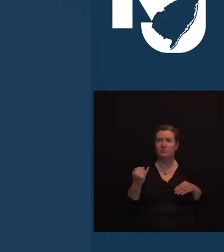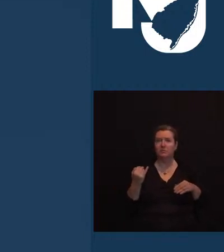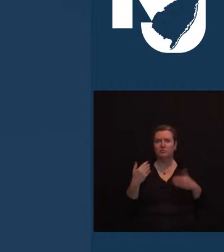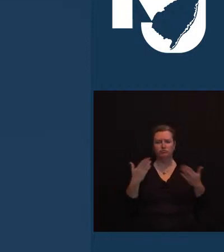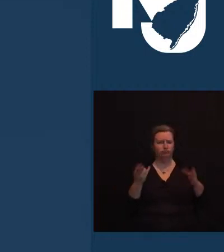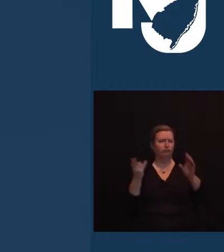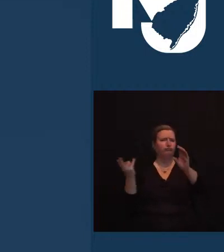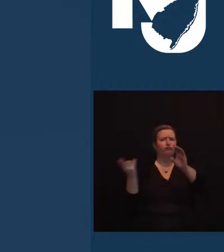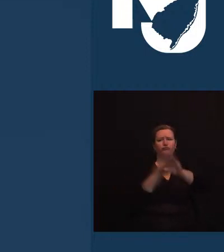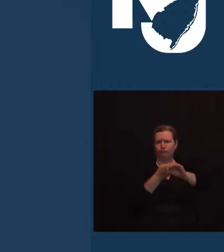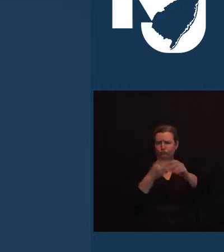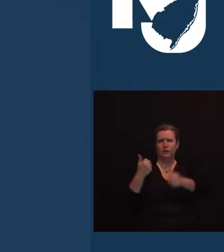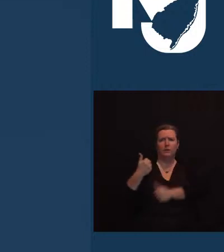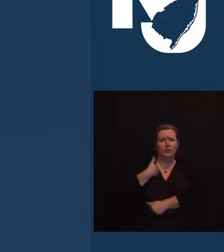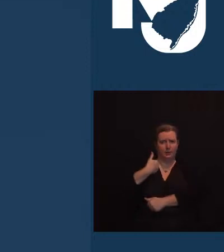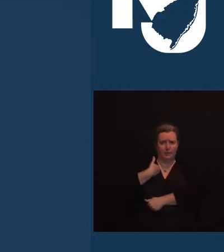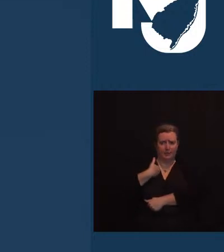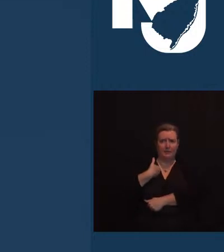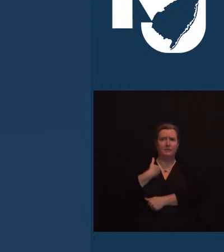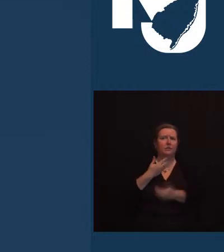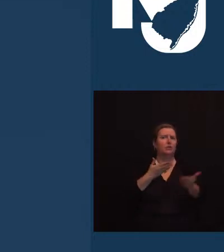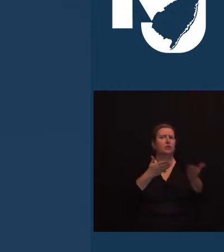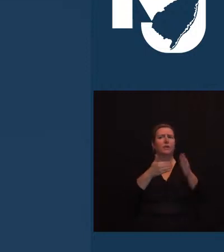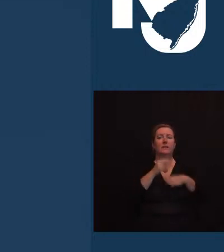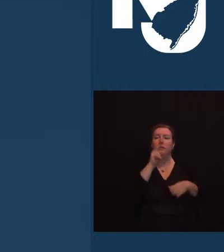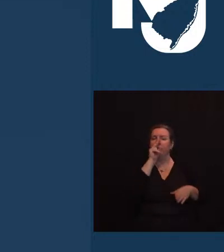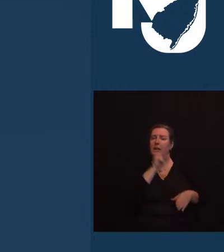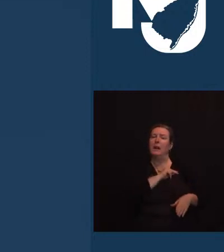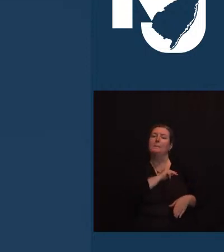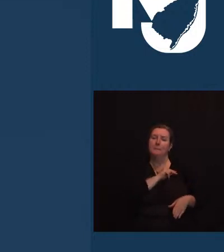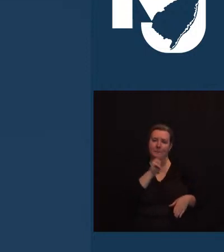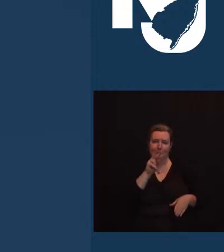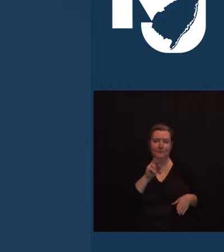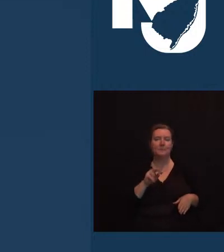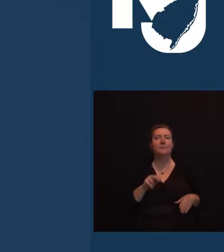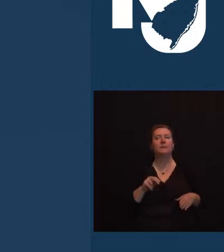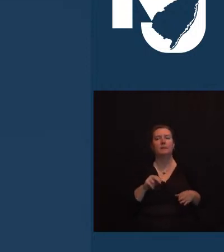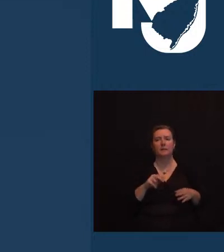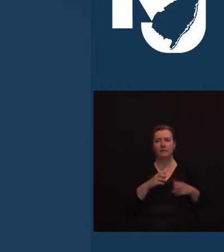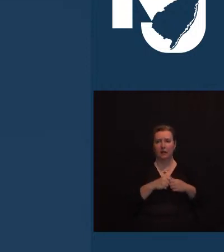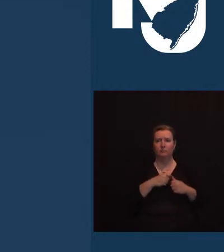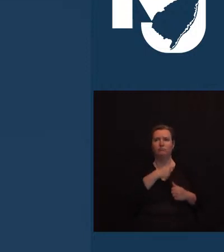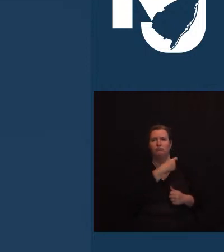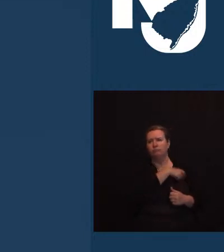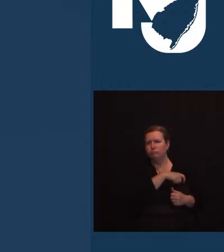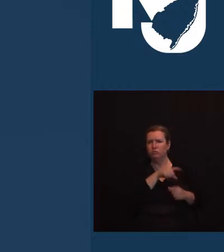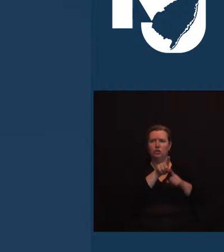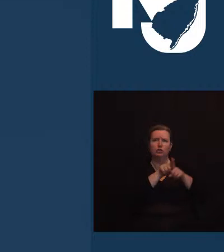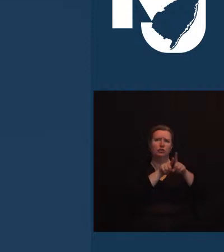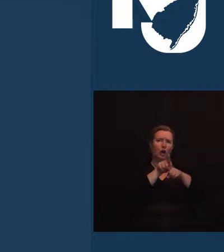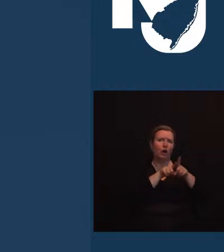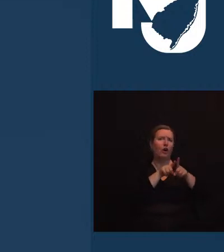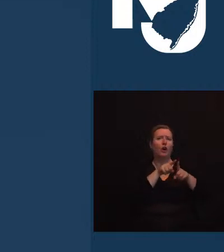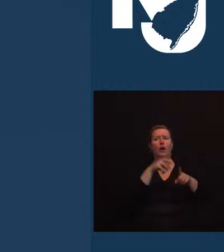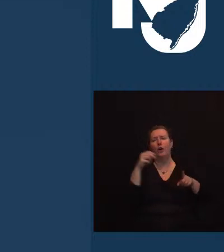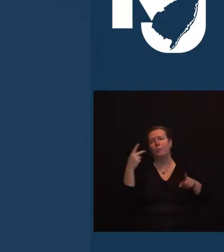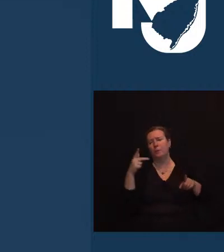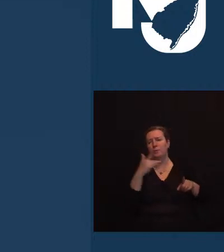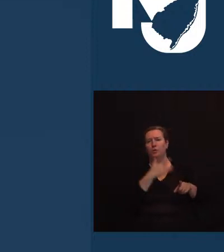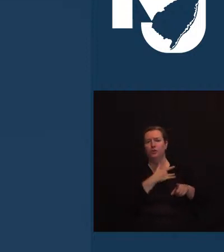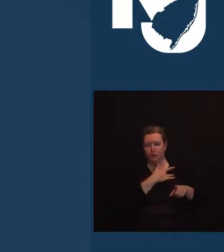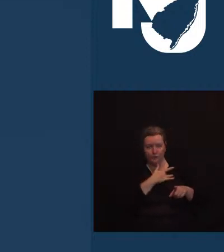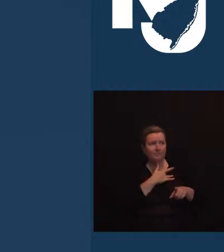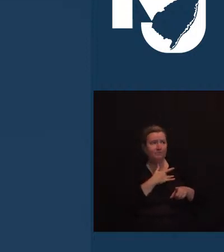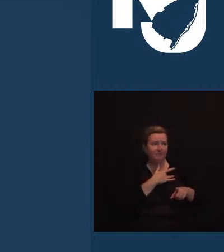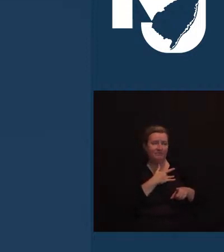Vietnam. Unbelievable. Receiving a Bronze Star for valor as well as a Purple Heart, in addition to other